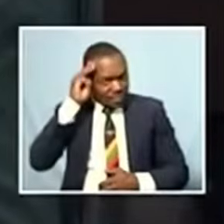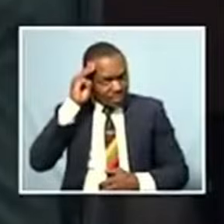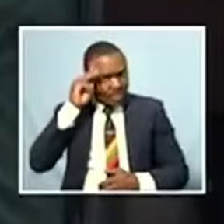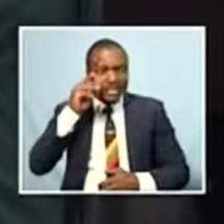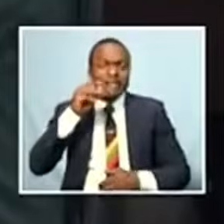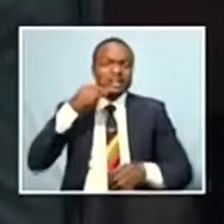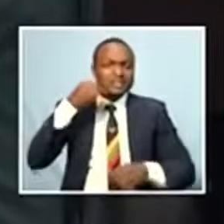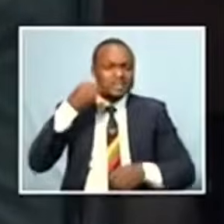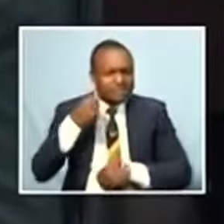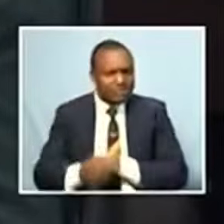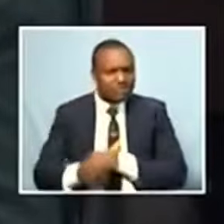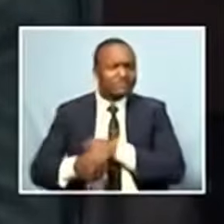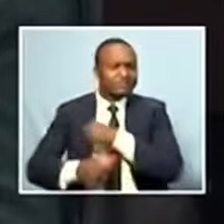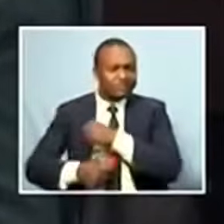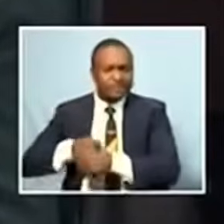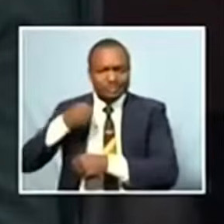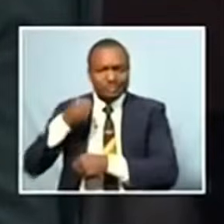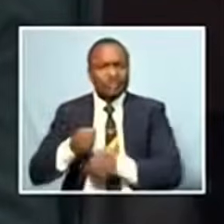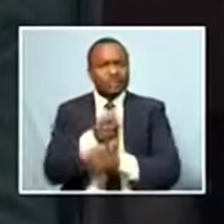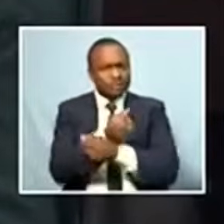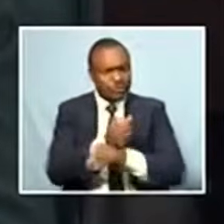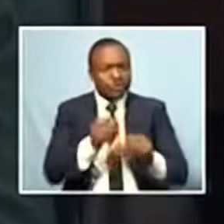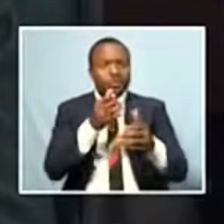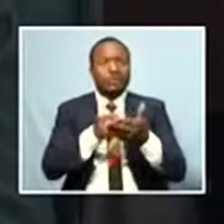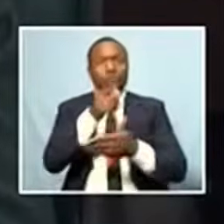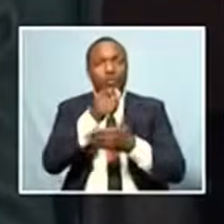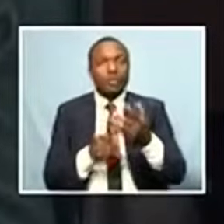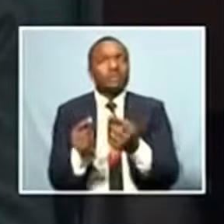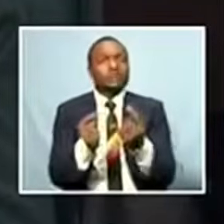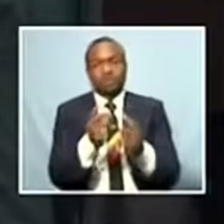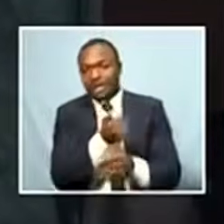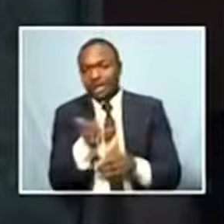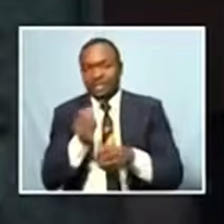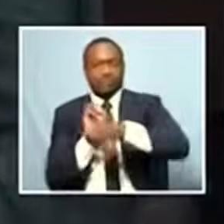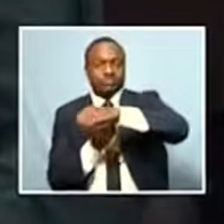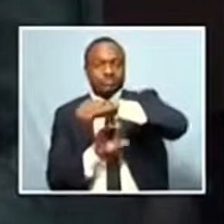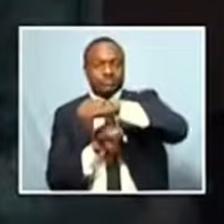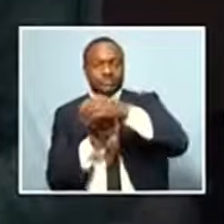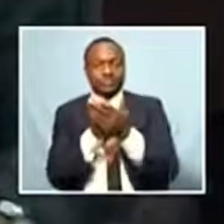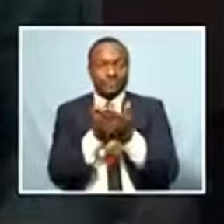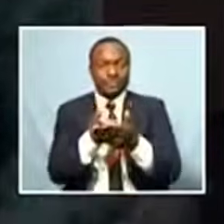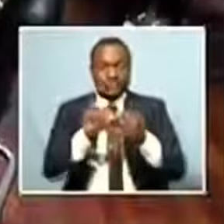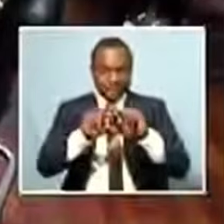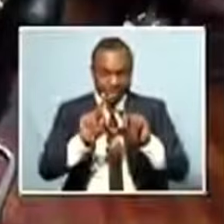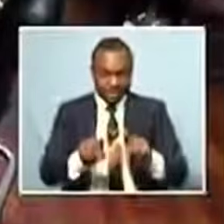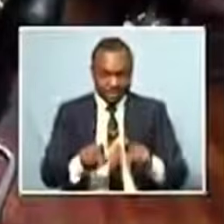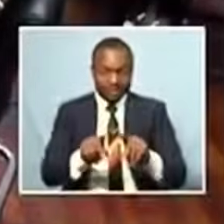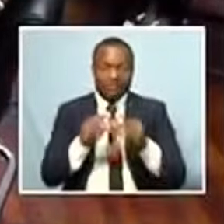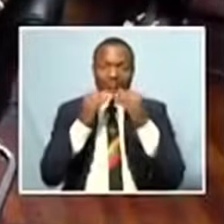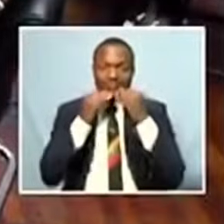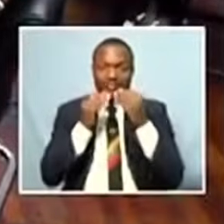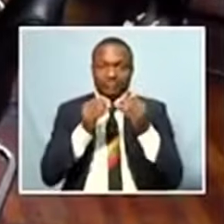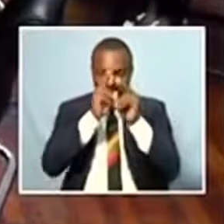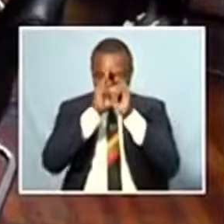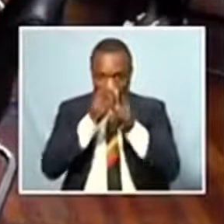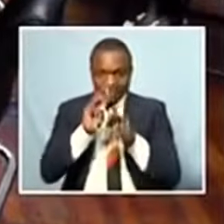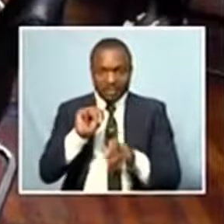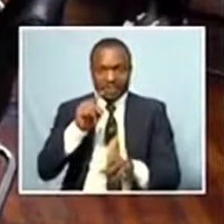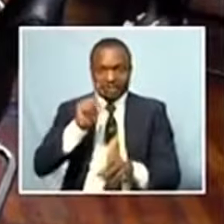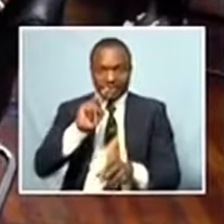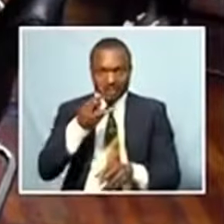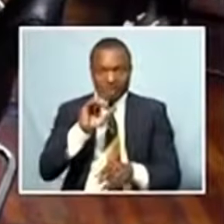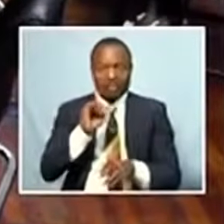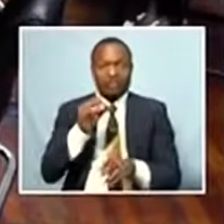dragging to handle this. What is the status of the other dams? I submit, Chair. Thank you, Honorable Mukumbi. PS,